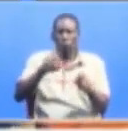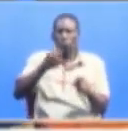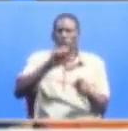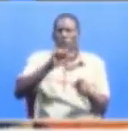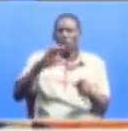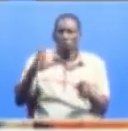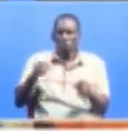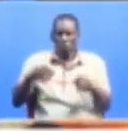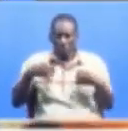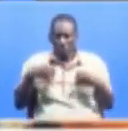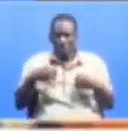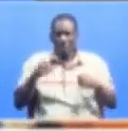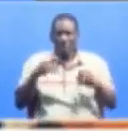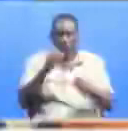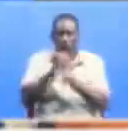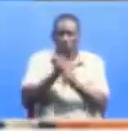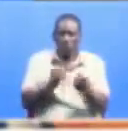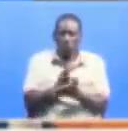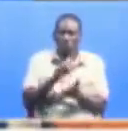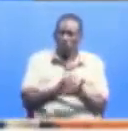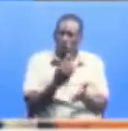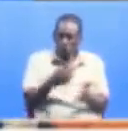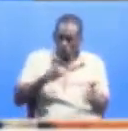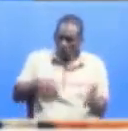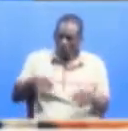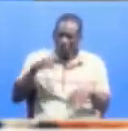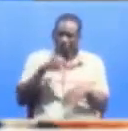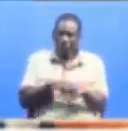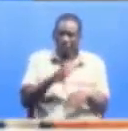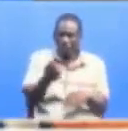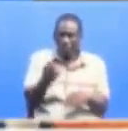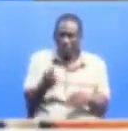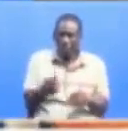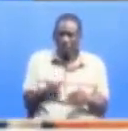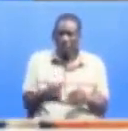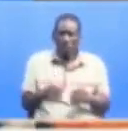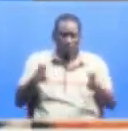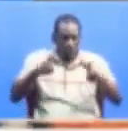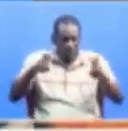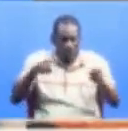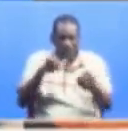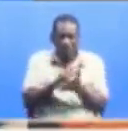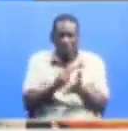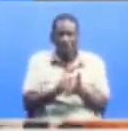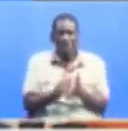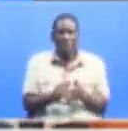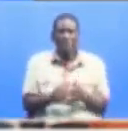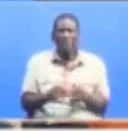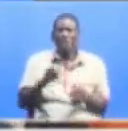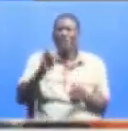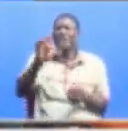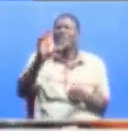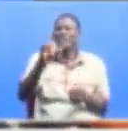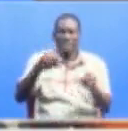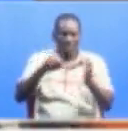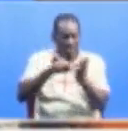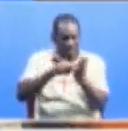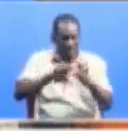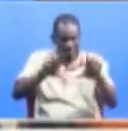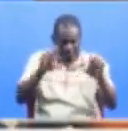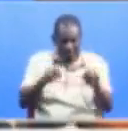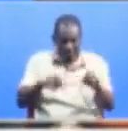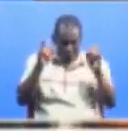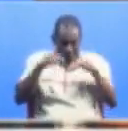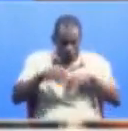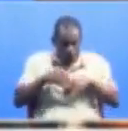society. Tunajaribu kuhakikisha kwamba kila mama amepata hela zake kwa kuangalia kwamba ID zao